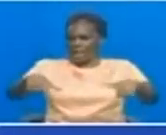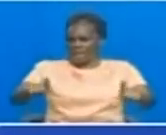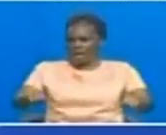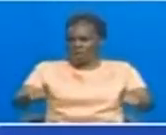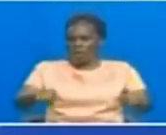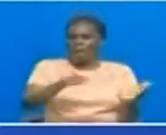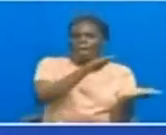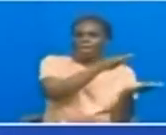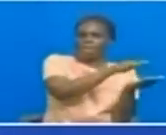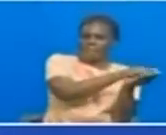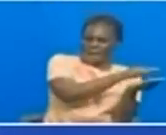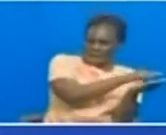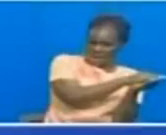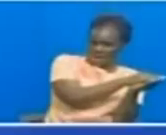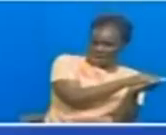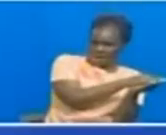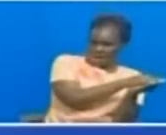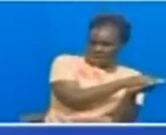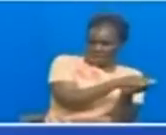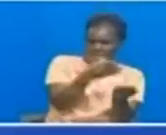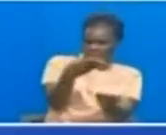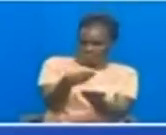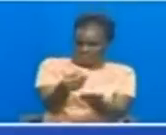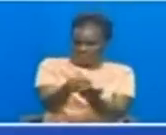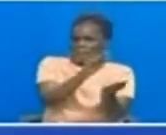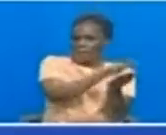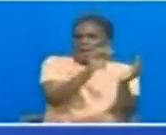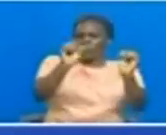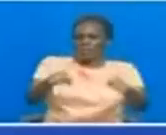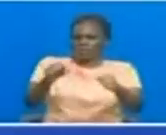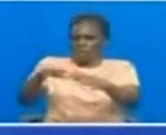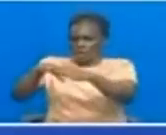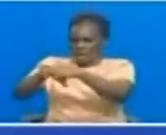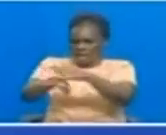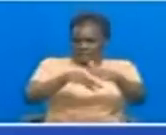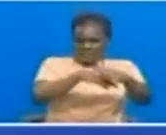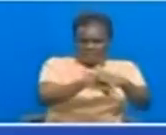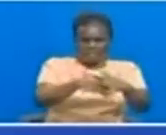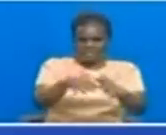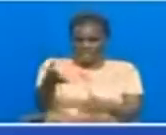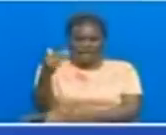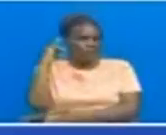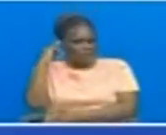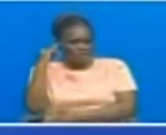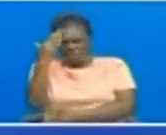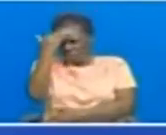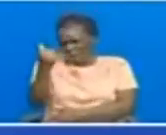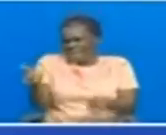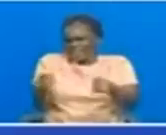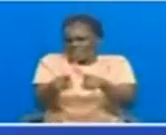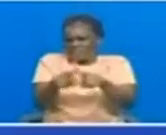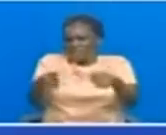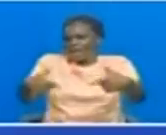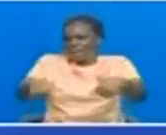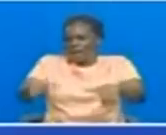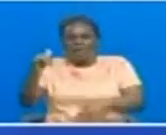our banks, our financial institutions, we can be able to access them using our mobile phone. Yes. Now, why not also allow our